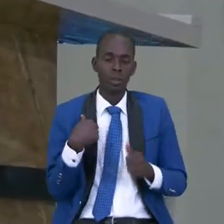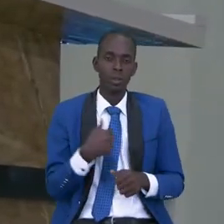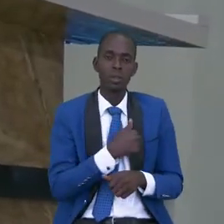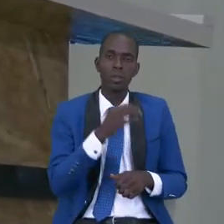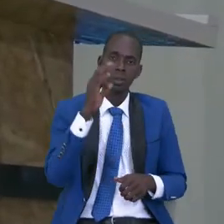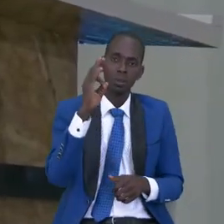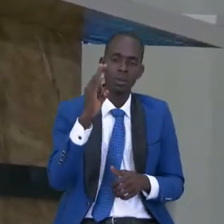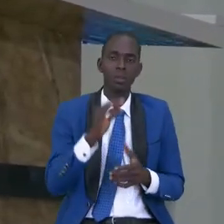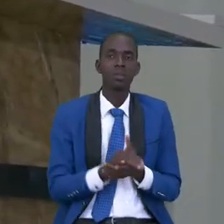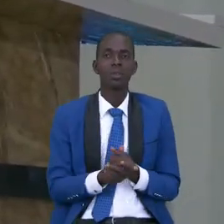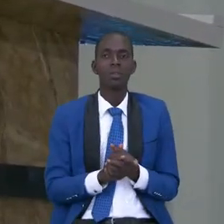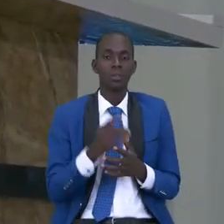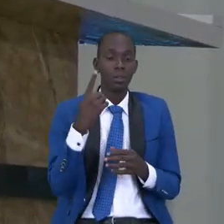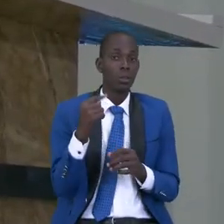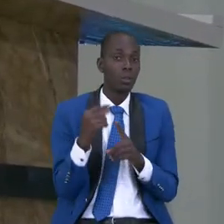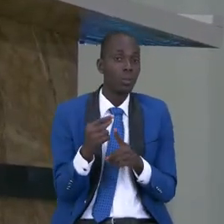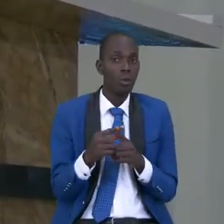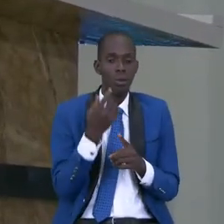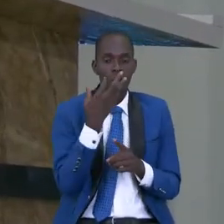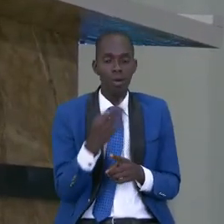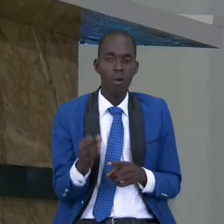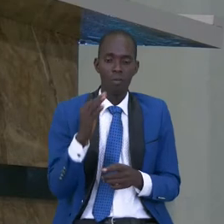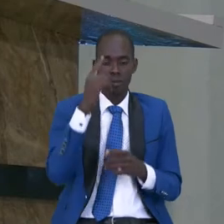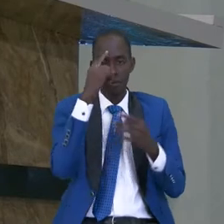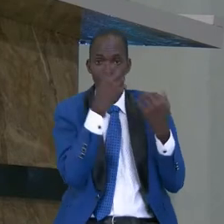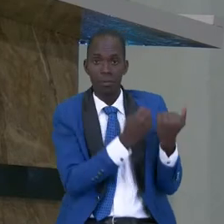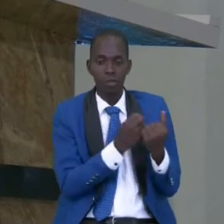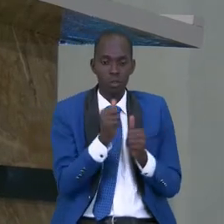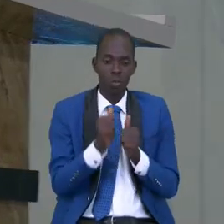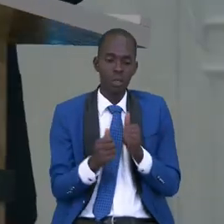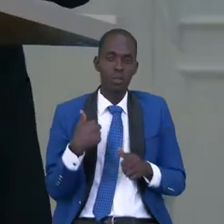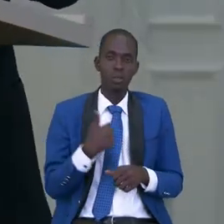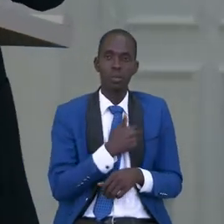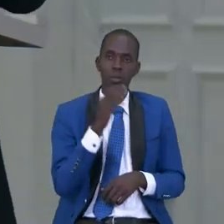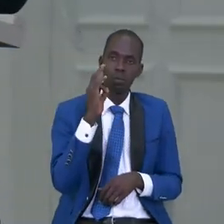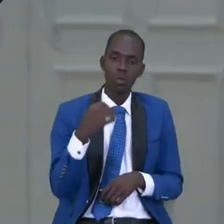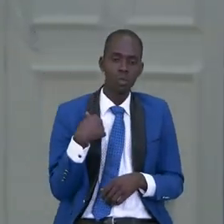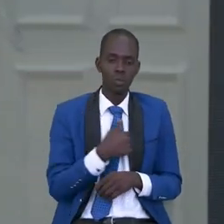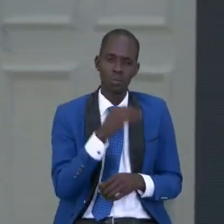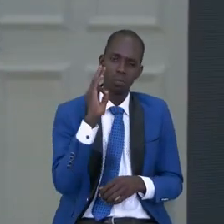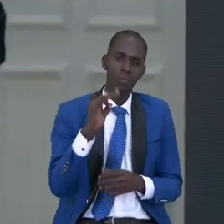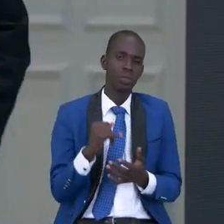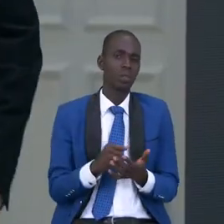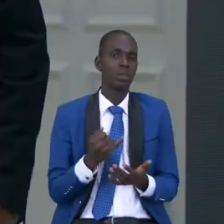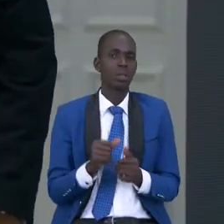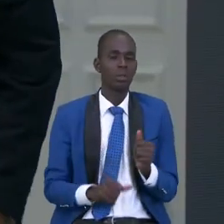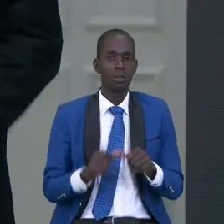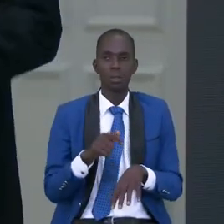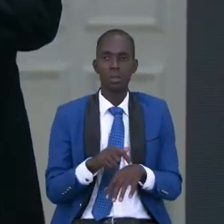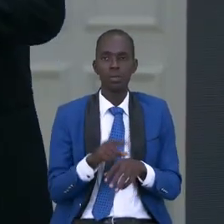preach. The word of faith which we preach. We preach it. You hear